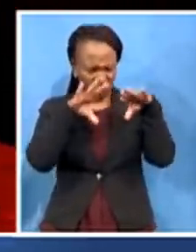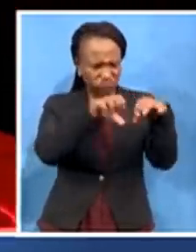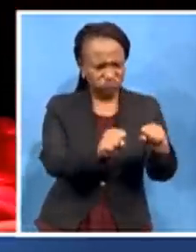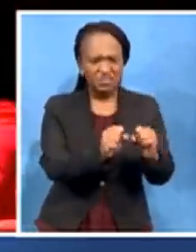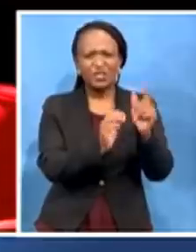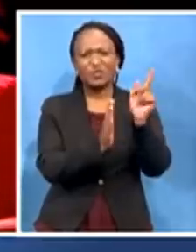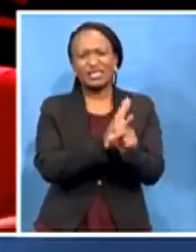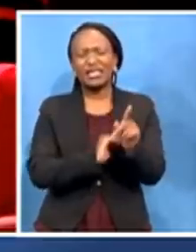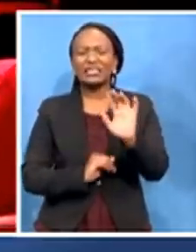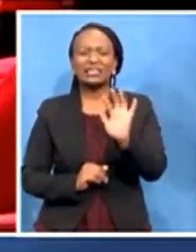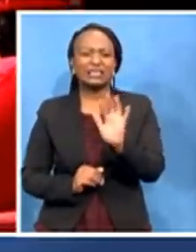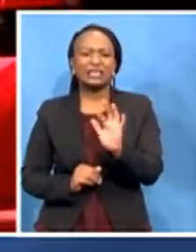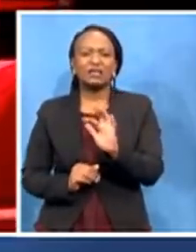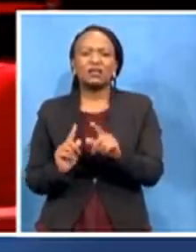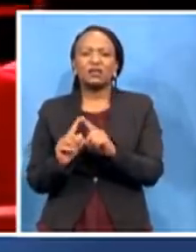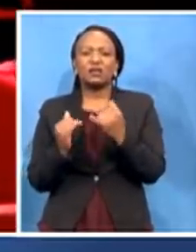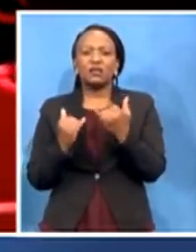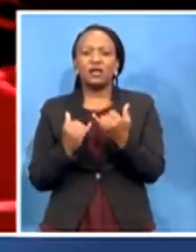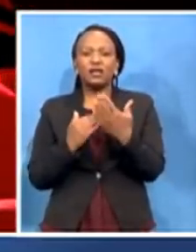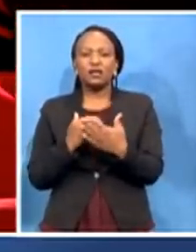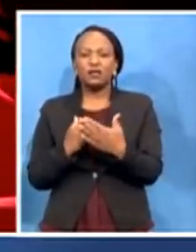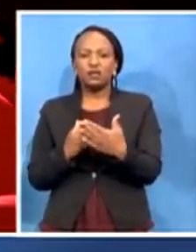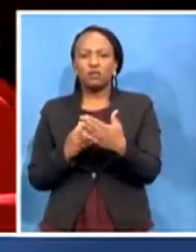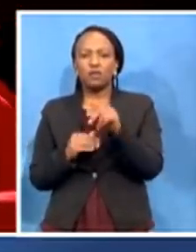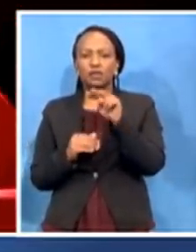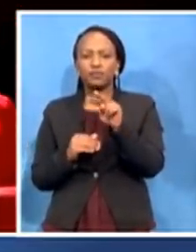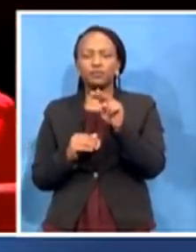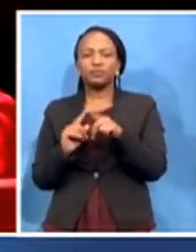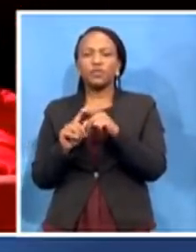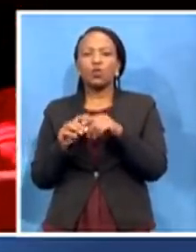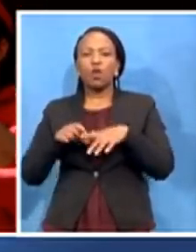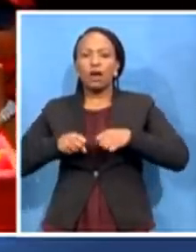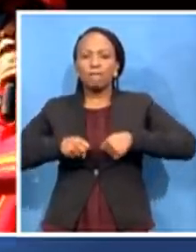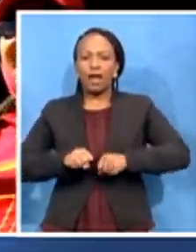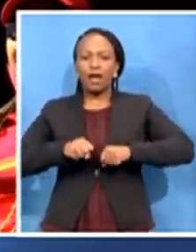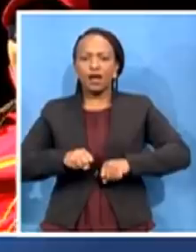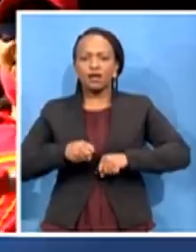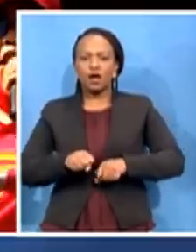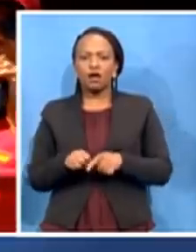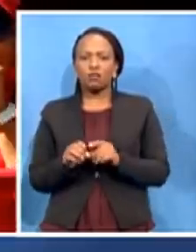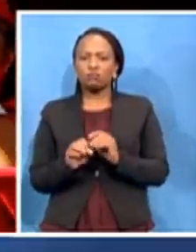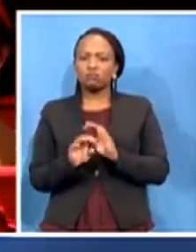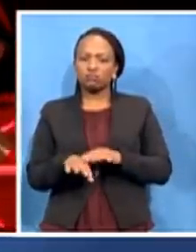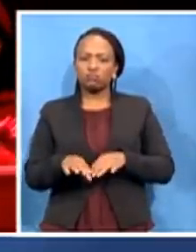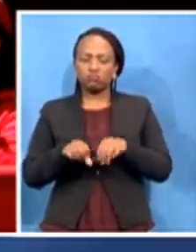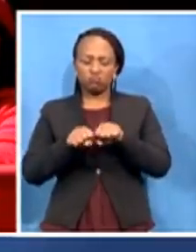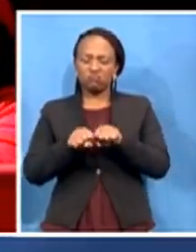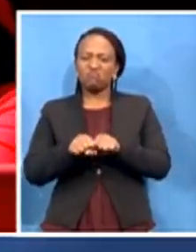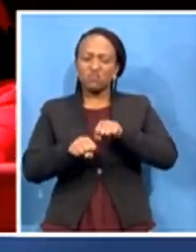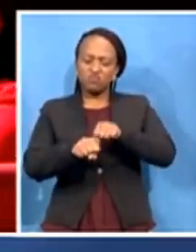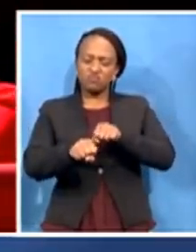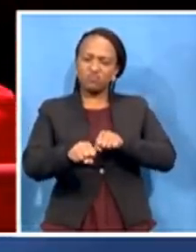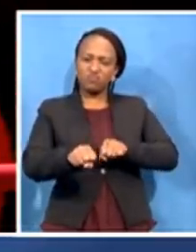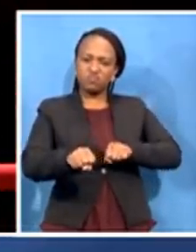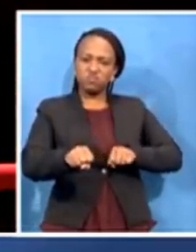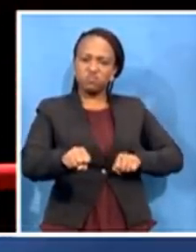bikers now making their way, police just want to also check their licenses